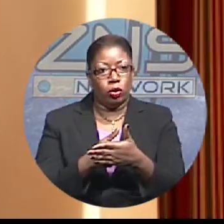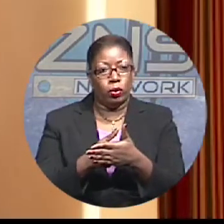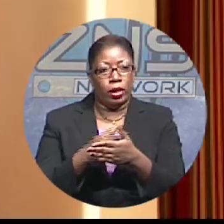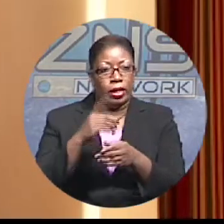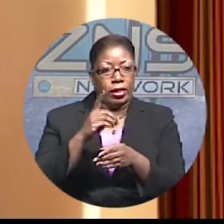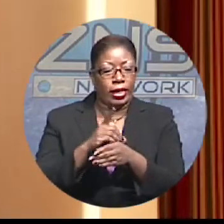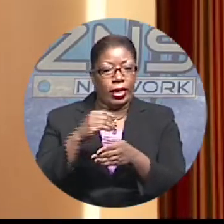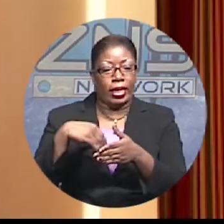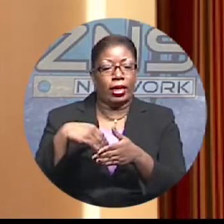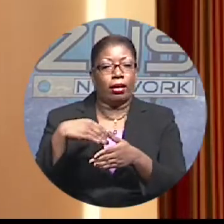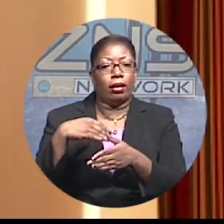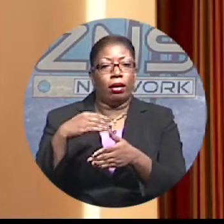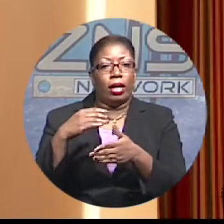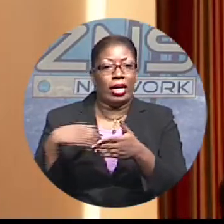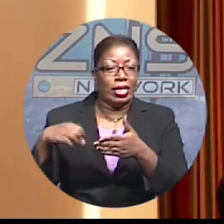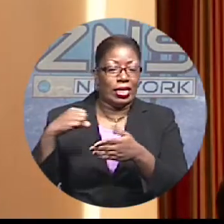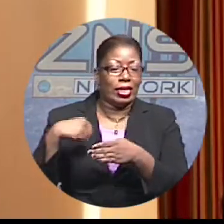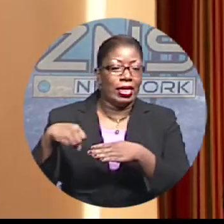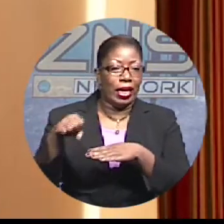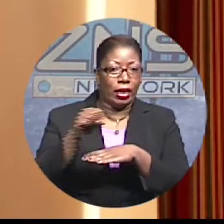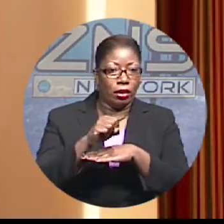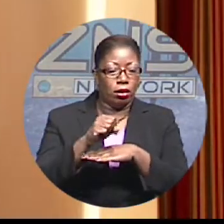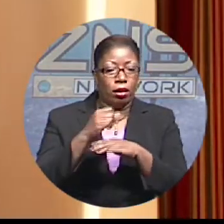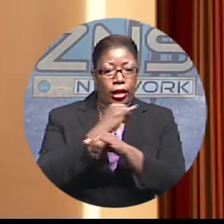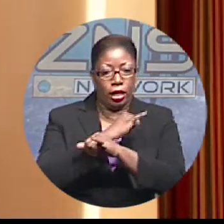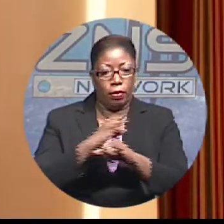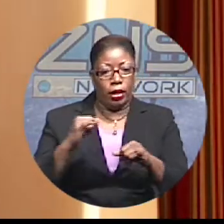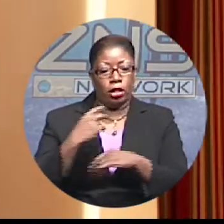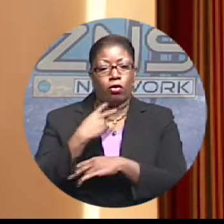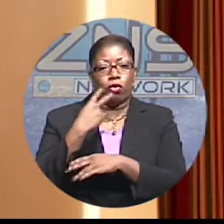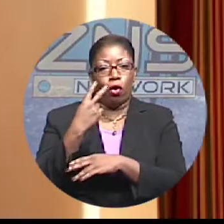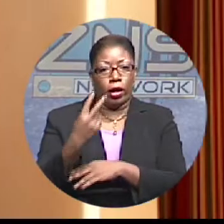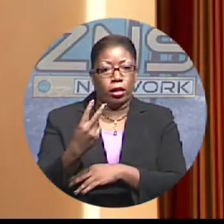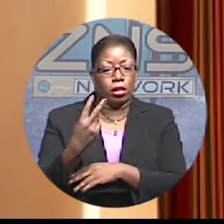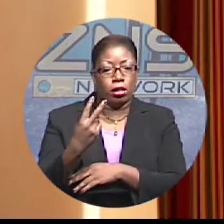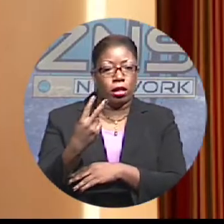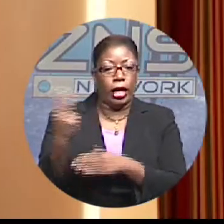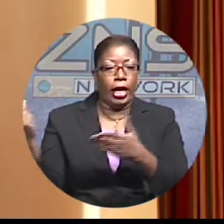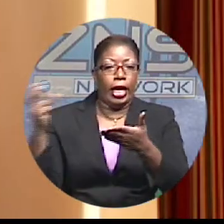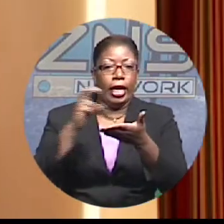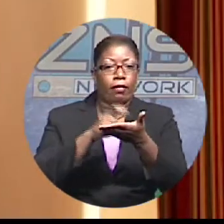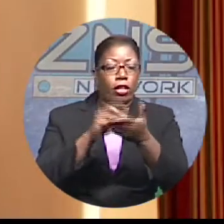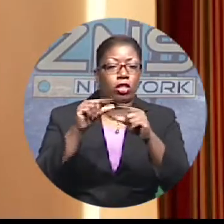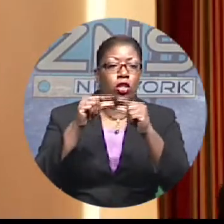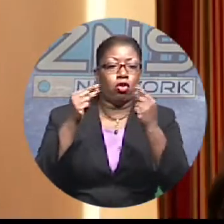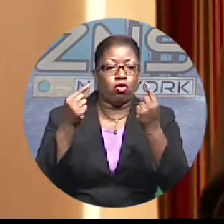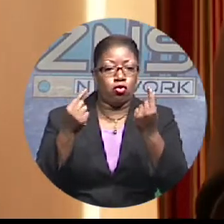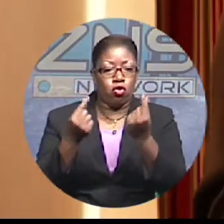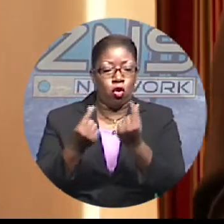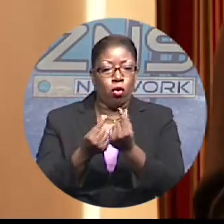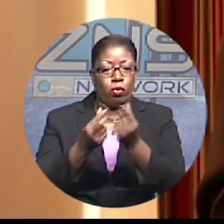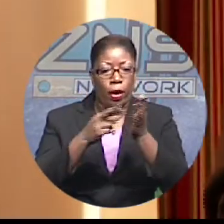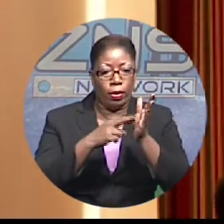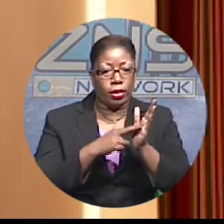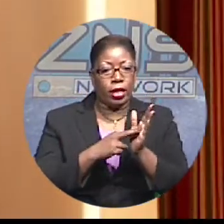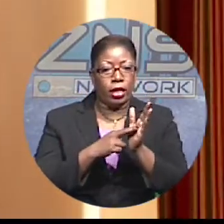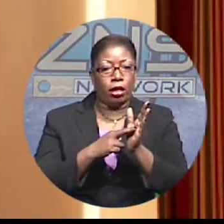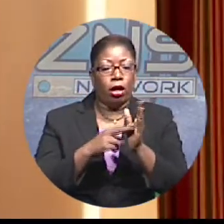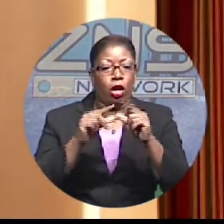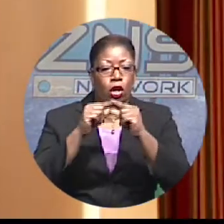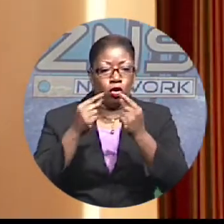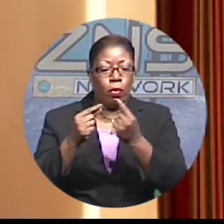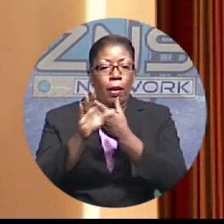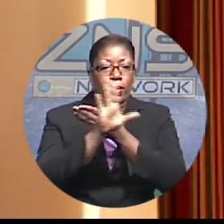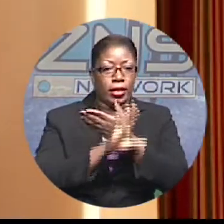in the country at large. An independent voice for civil society and vested groups representing broad-based membership and protecting the